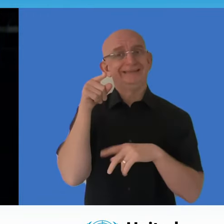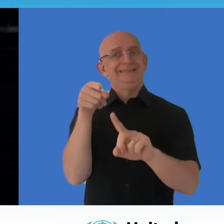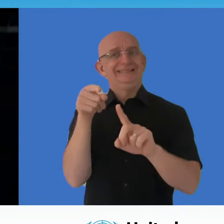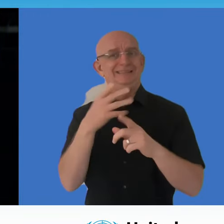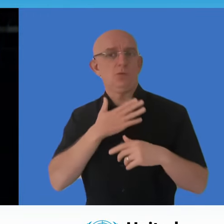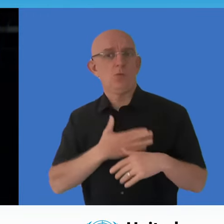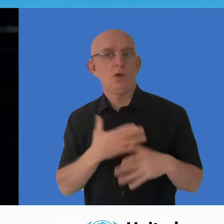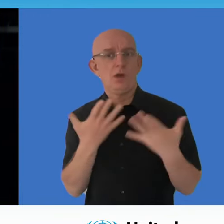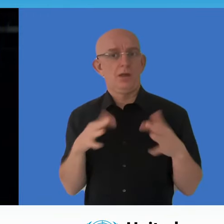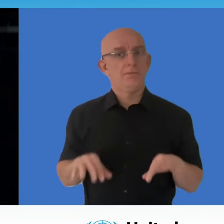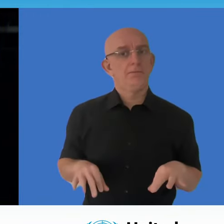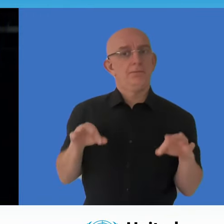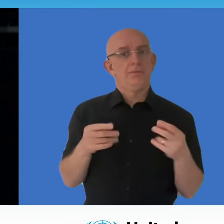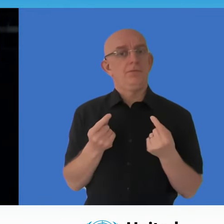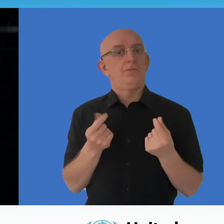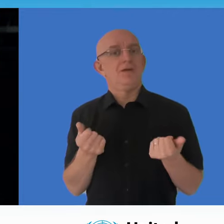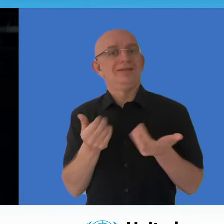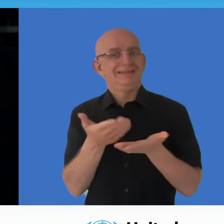including extreme poverty,